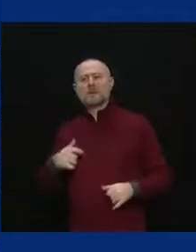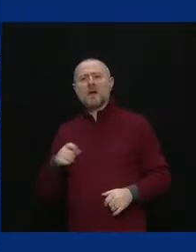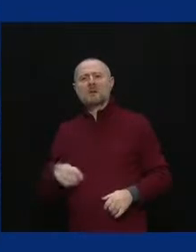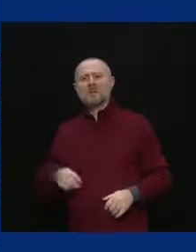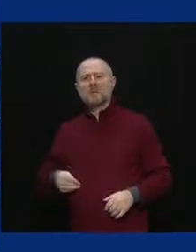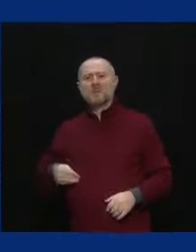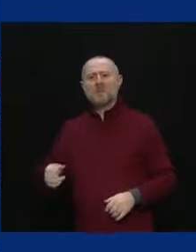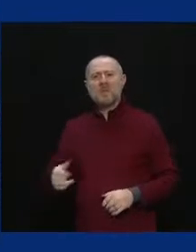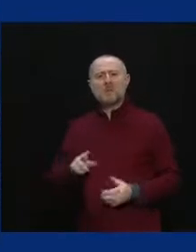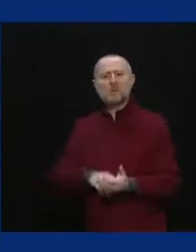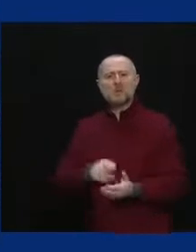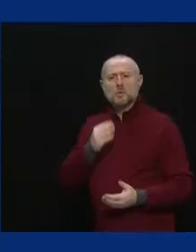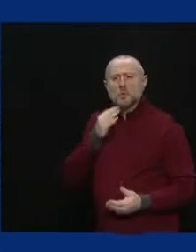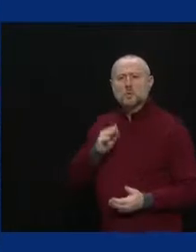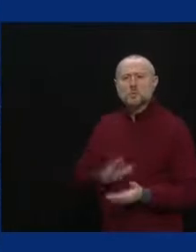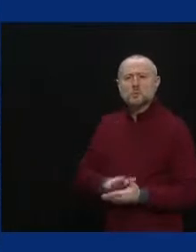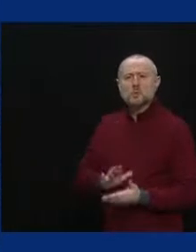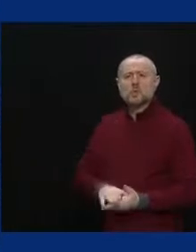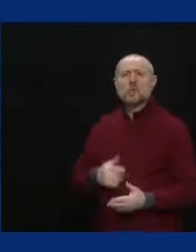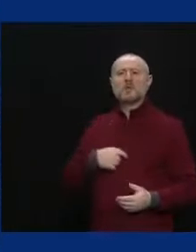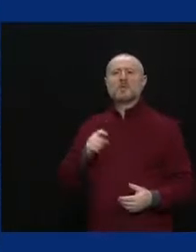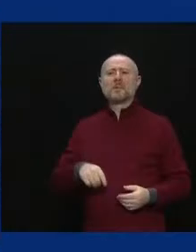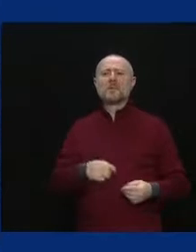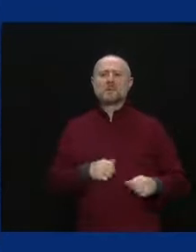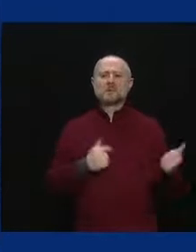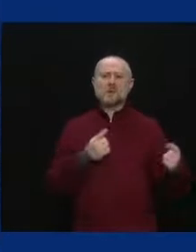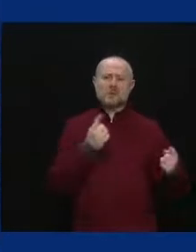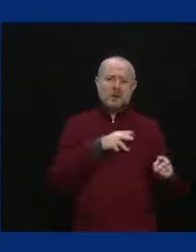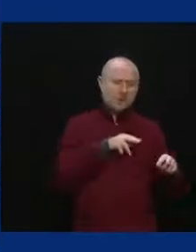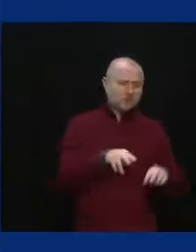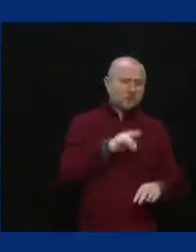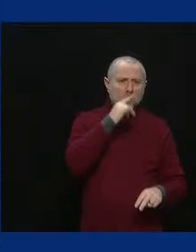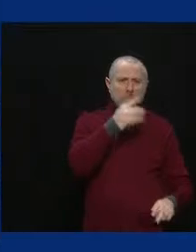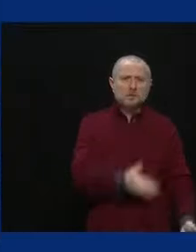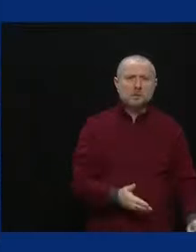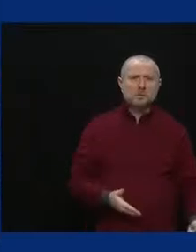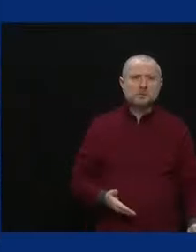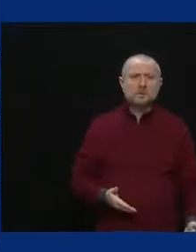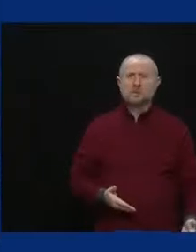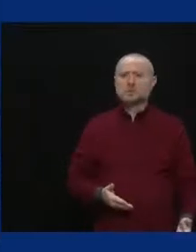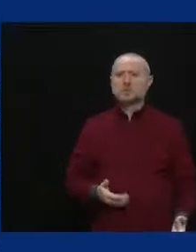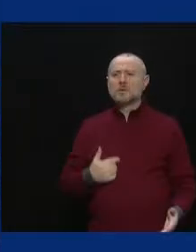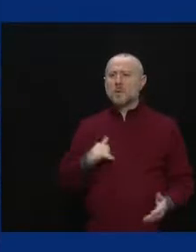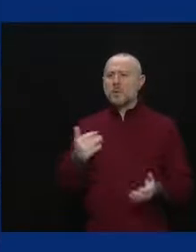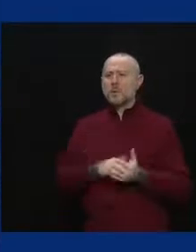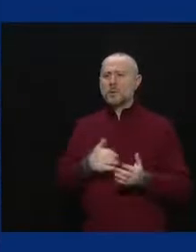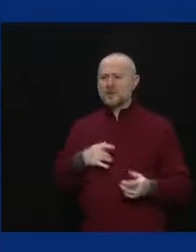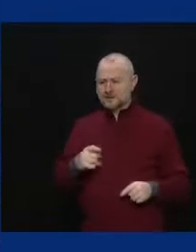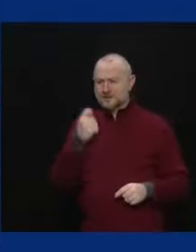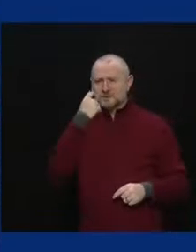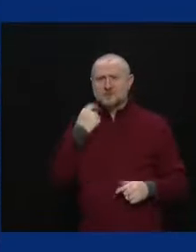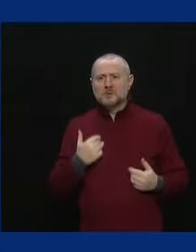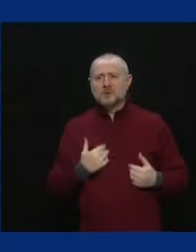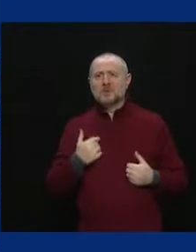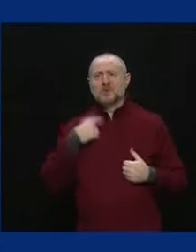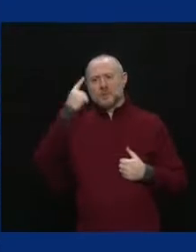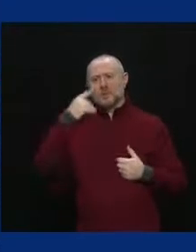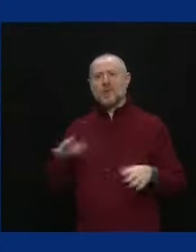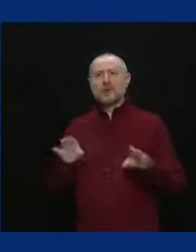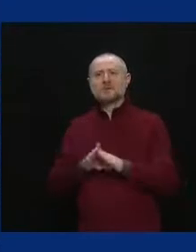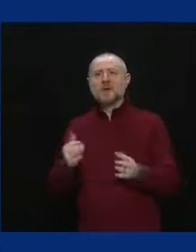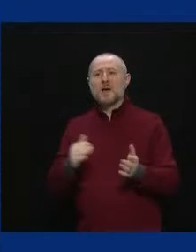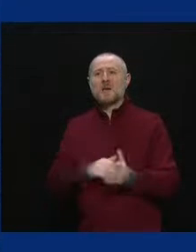school, and you have to pay someone else to watch your child. And now we almost had another scare that it was going to be another 10 days. So this 2 to